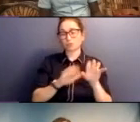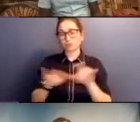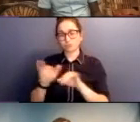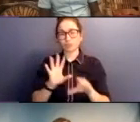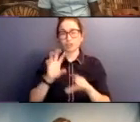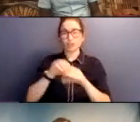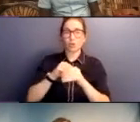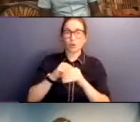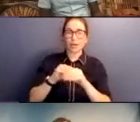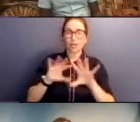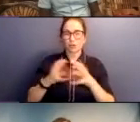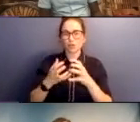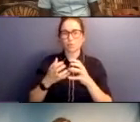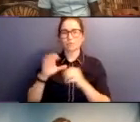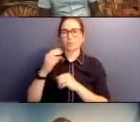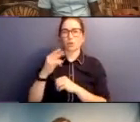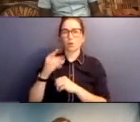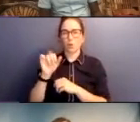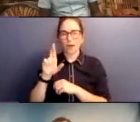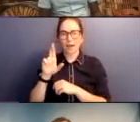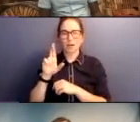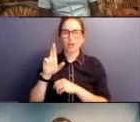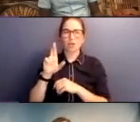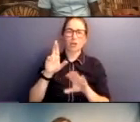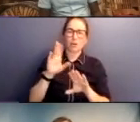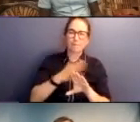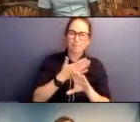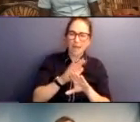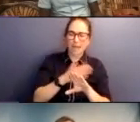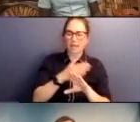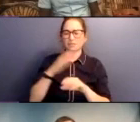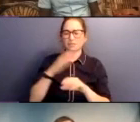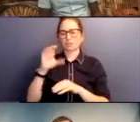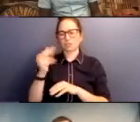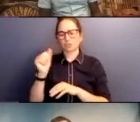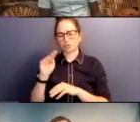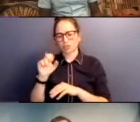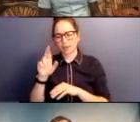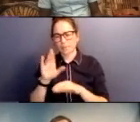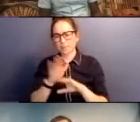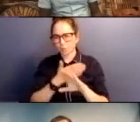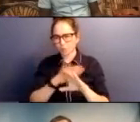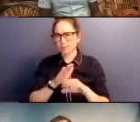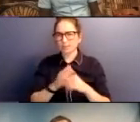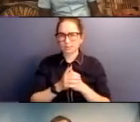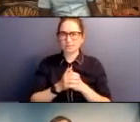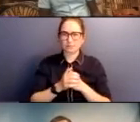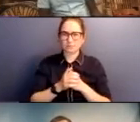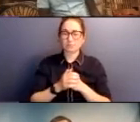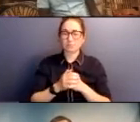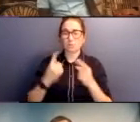choir, band, orchestra, chamber music. We have sense